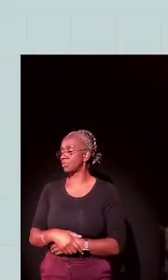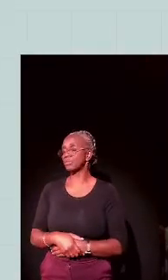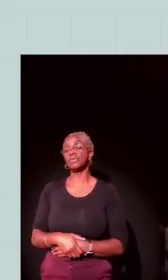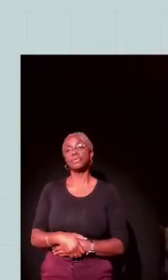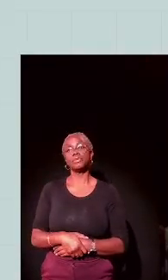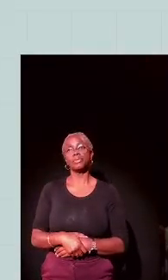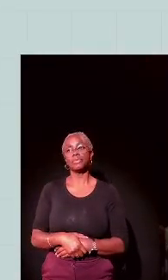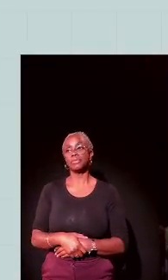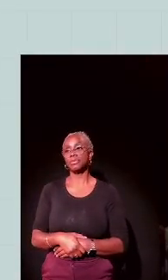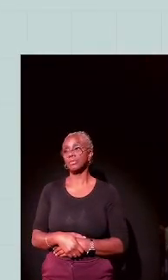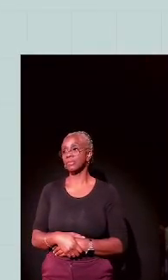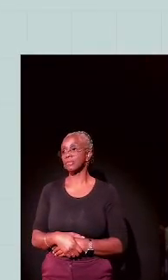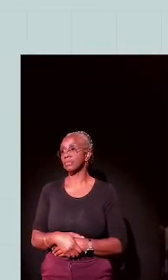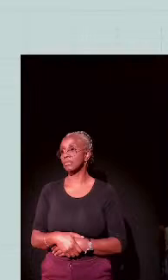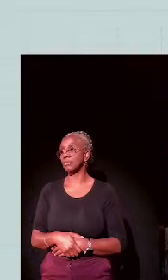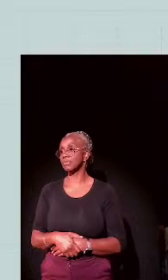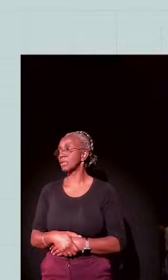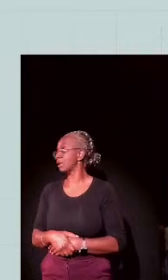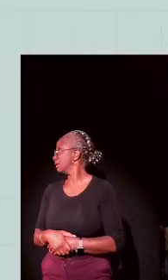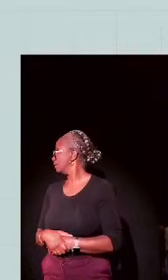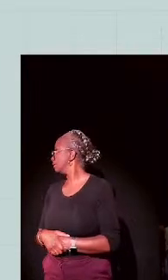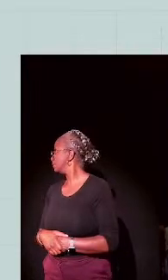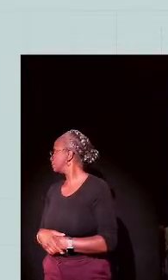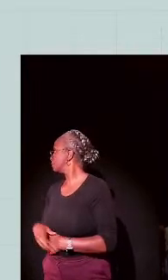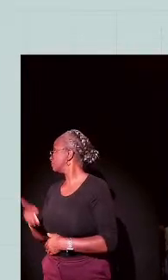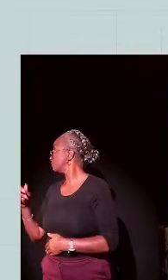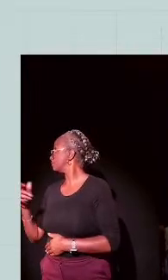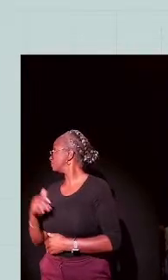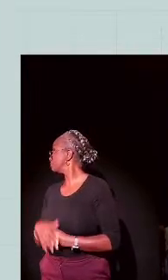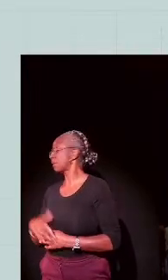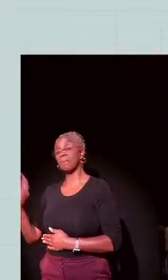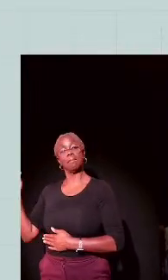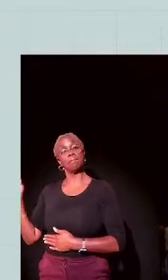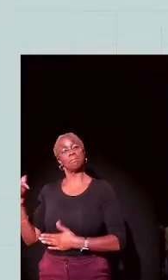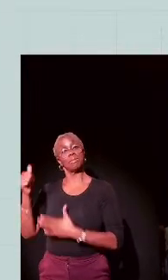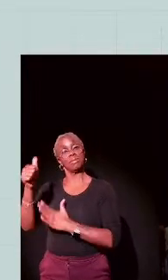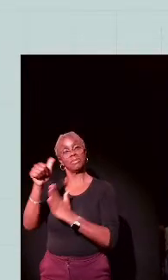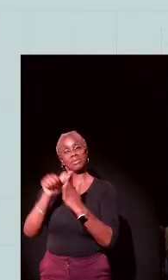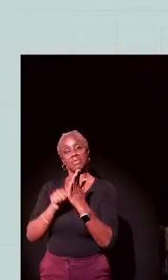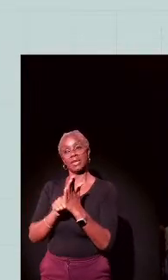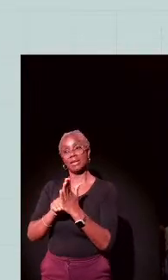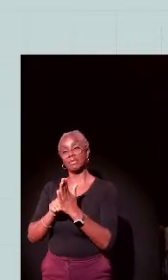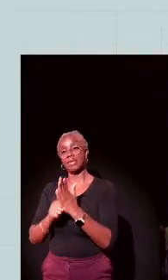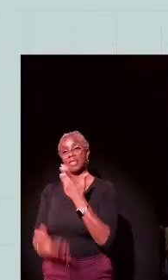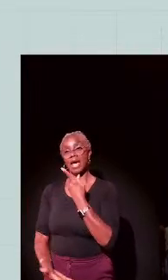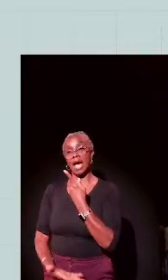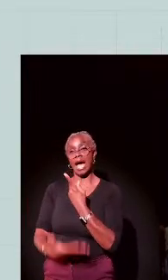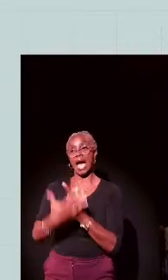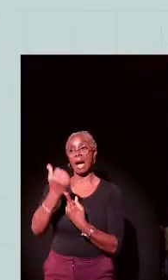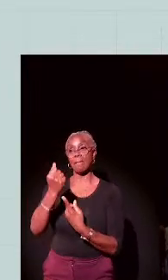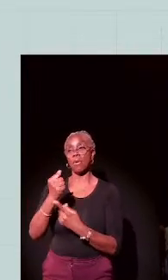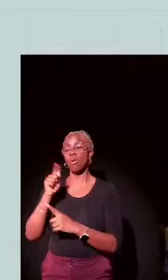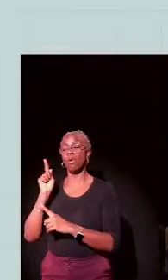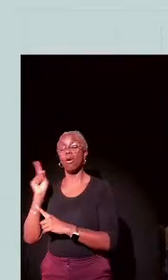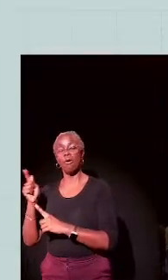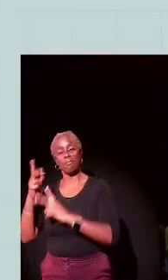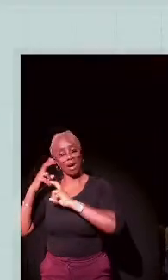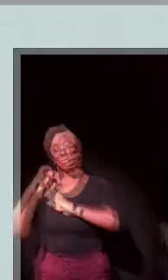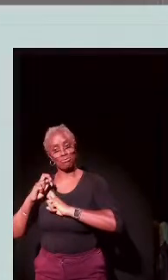So that brings us to Midas, which is the output of this kind of piece of research and